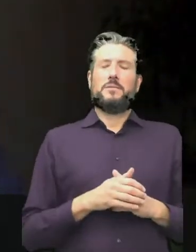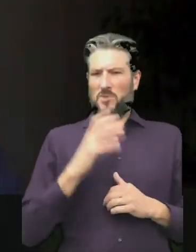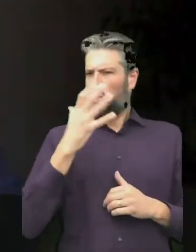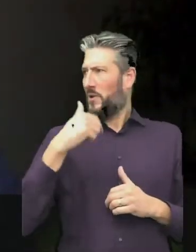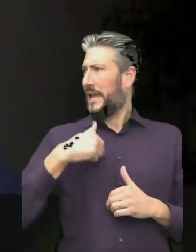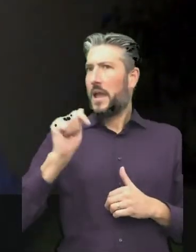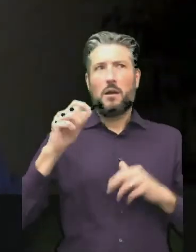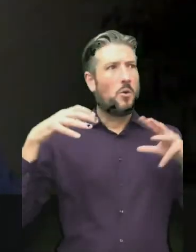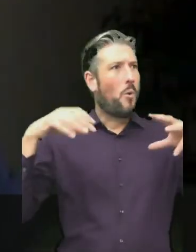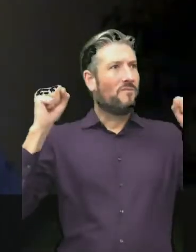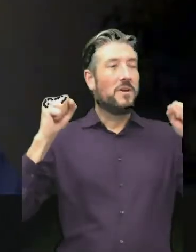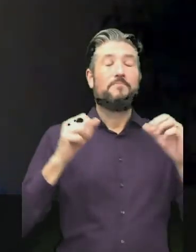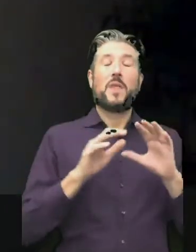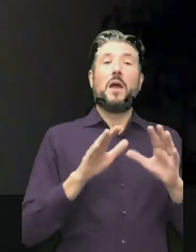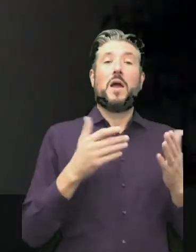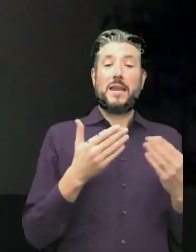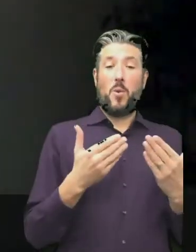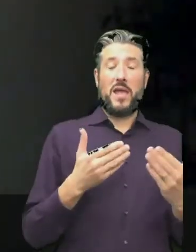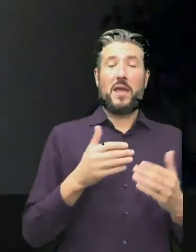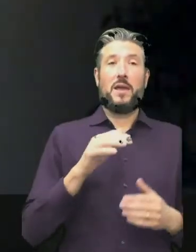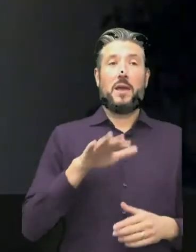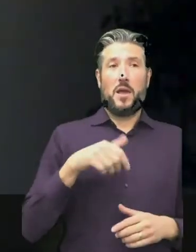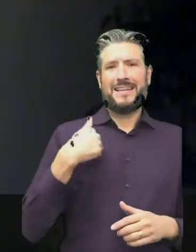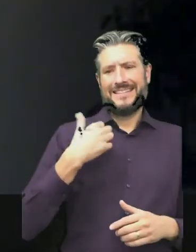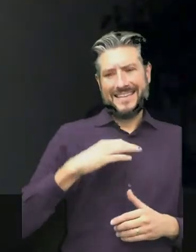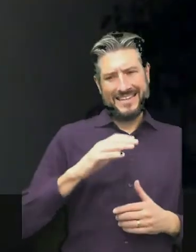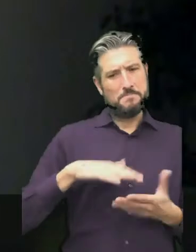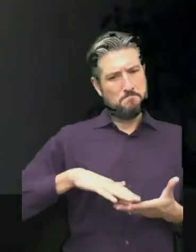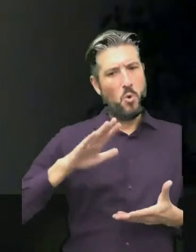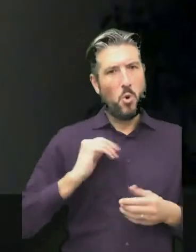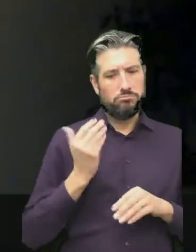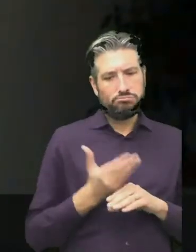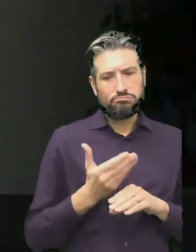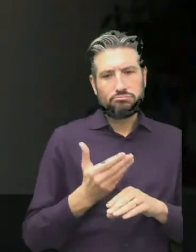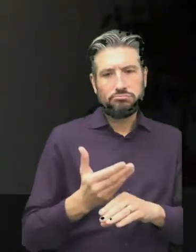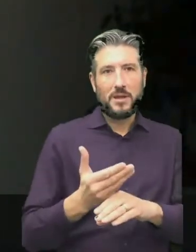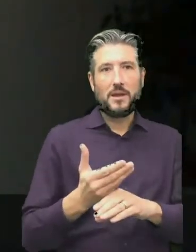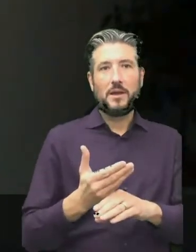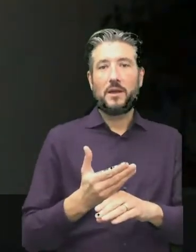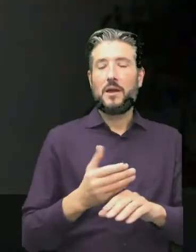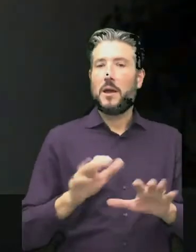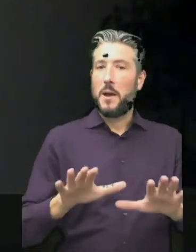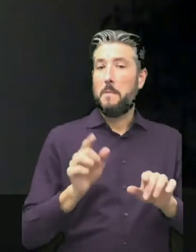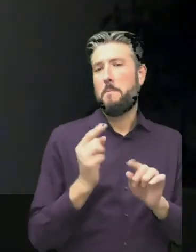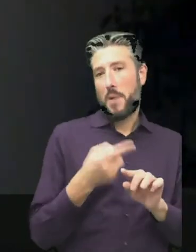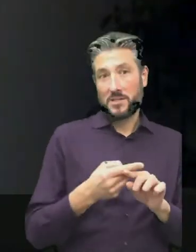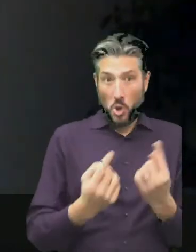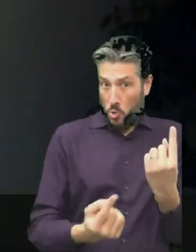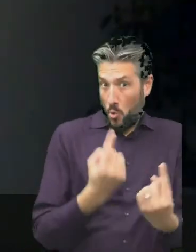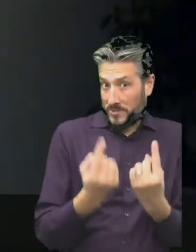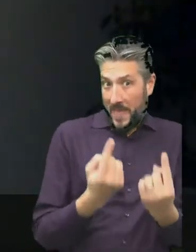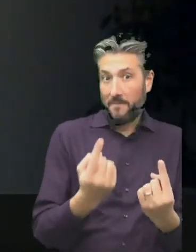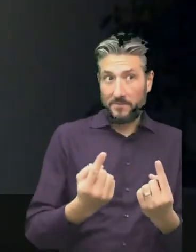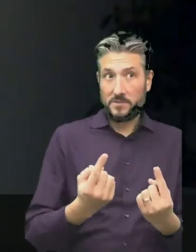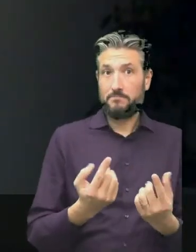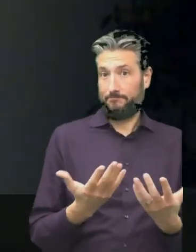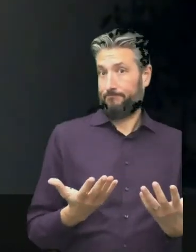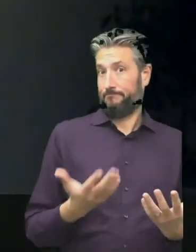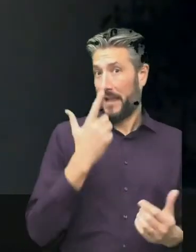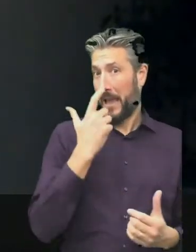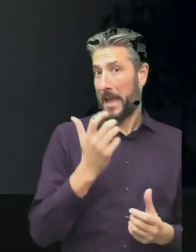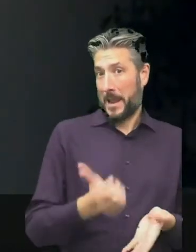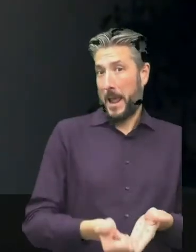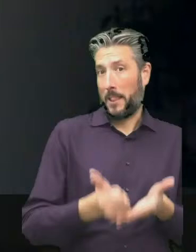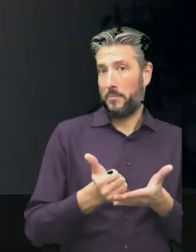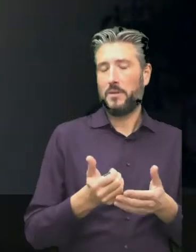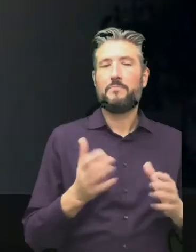do more. And so any influence you can bring on your councils will help as well. But just to reassure you, Christoph, some councils are trying to do the right